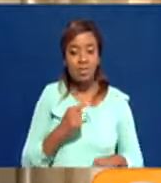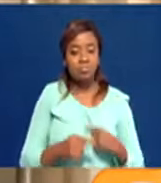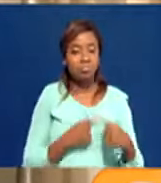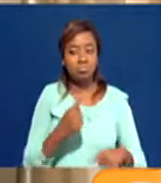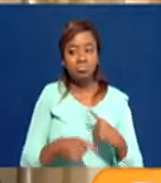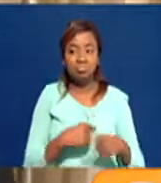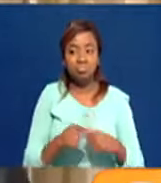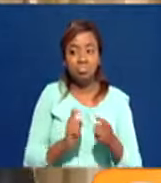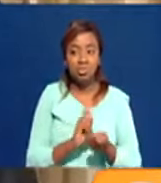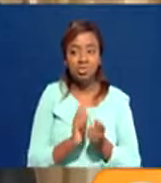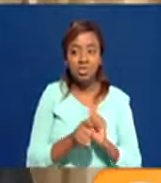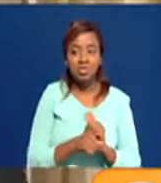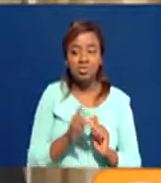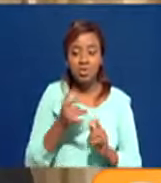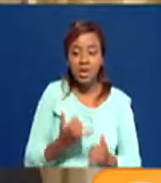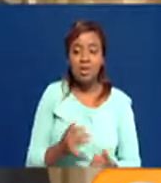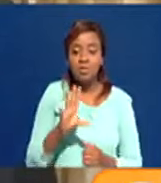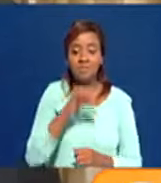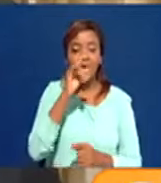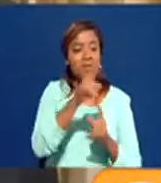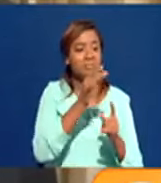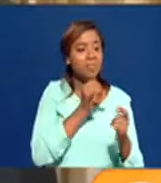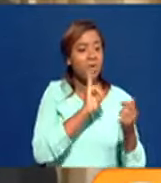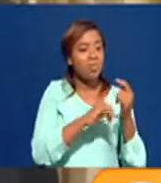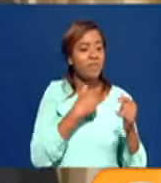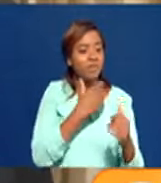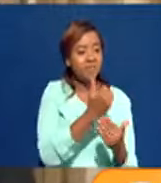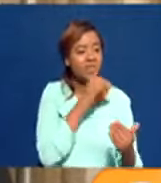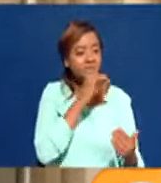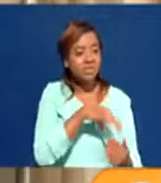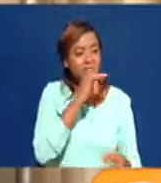that this wife has three sons, the other one has two.